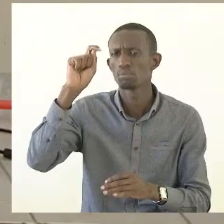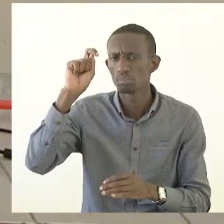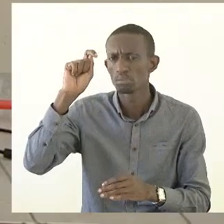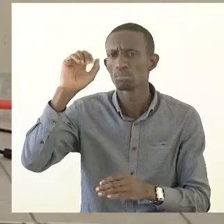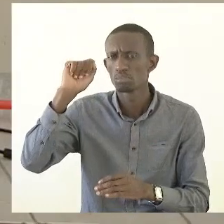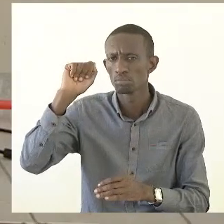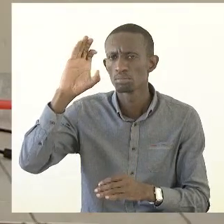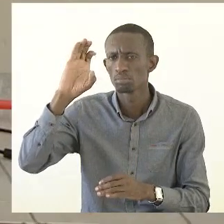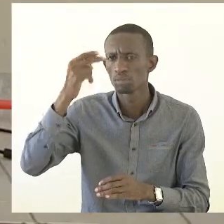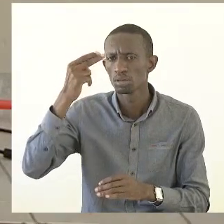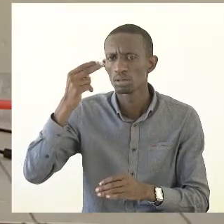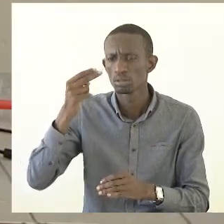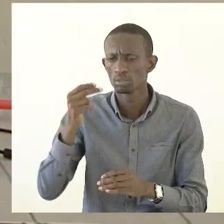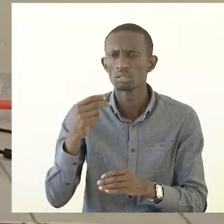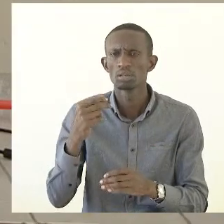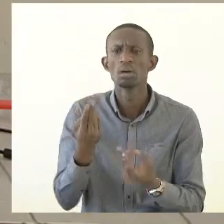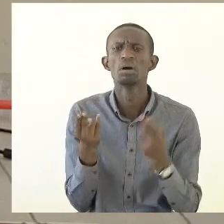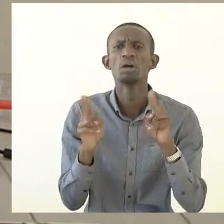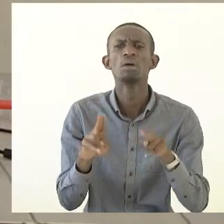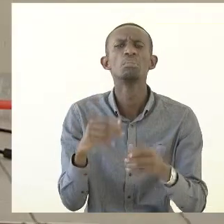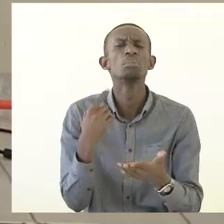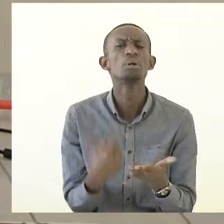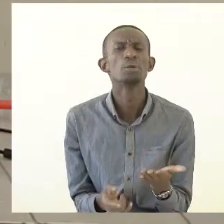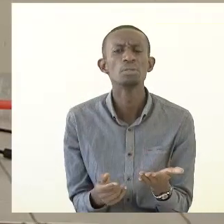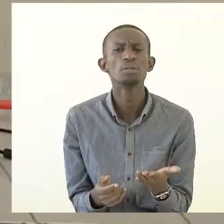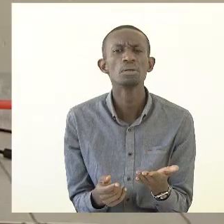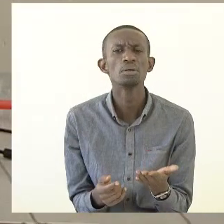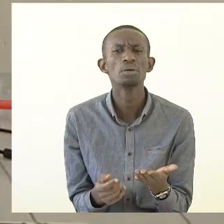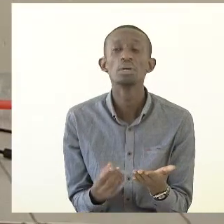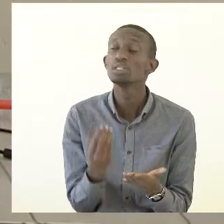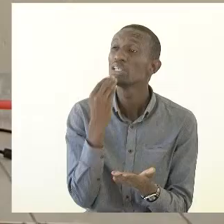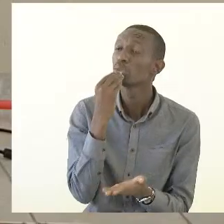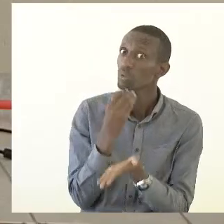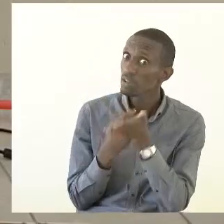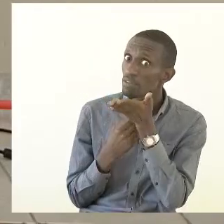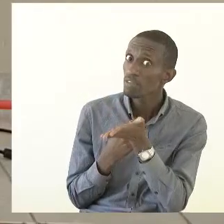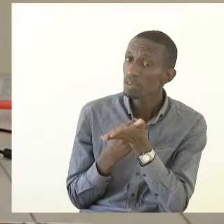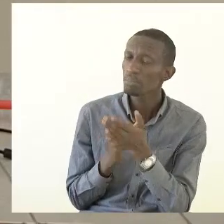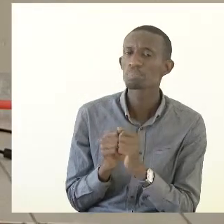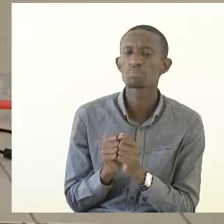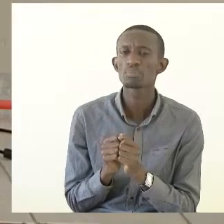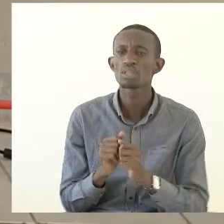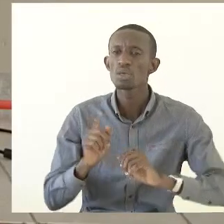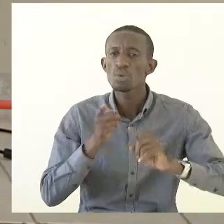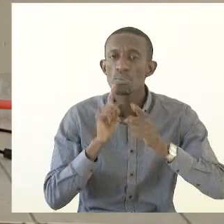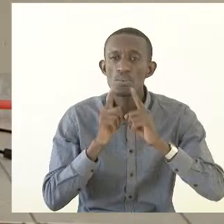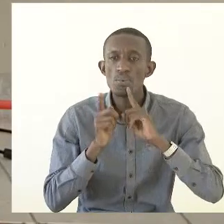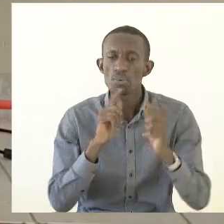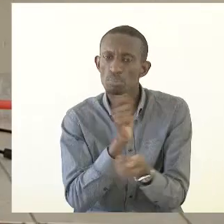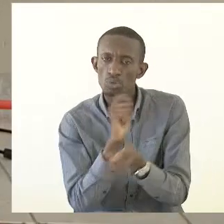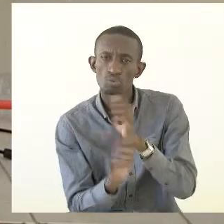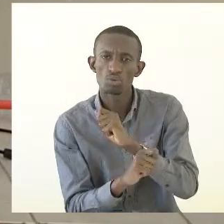food sample will change from blue, as I told you, from blue to